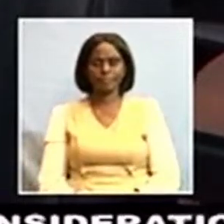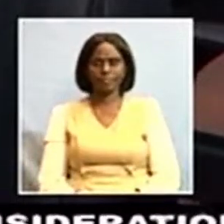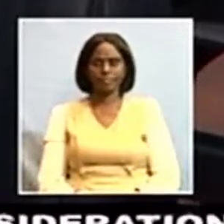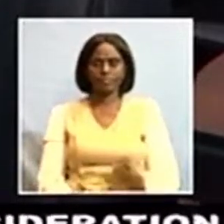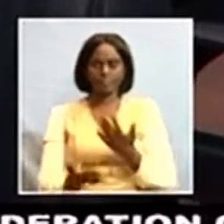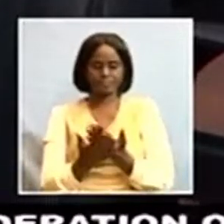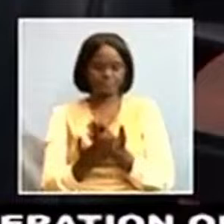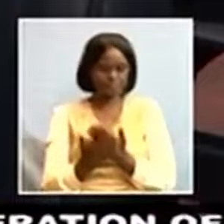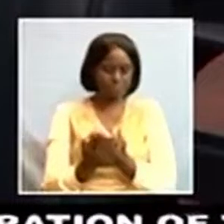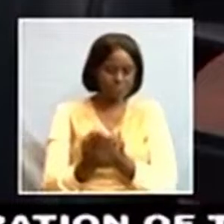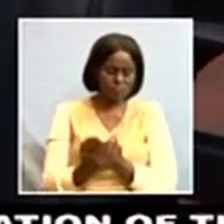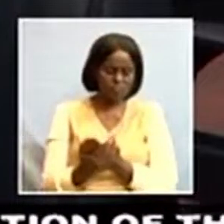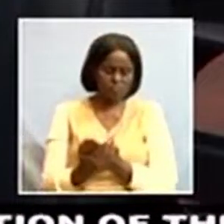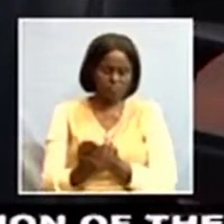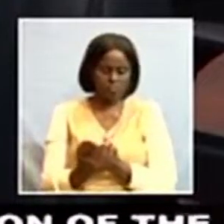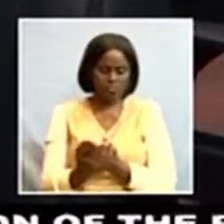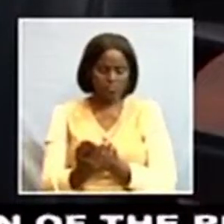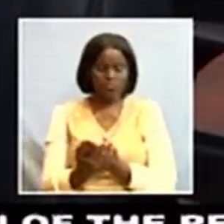attached to